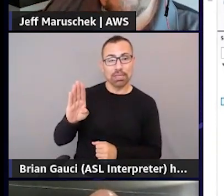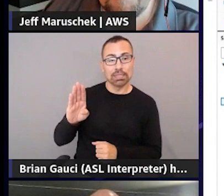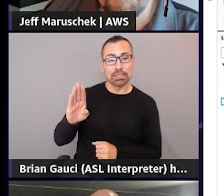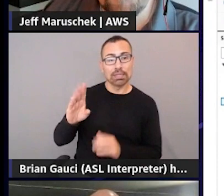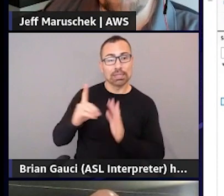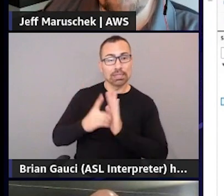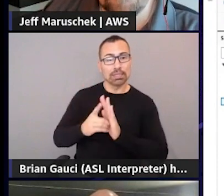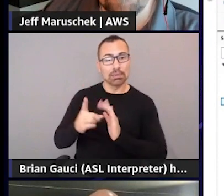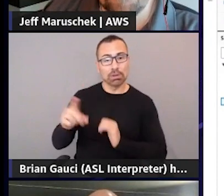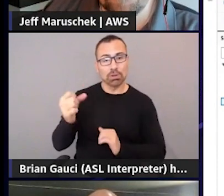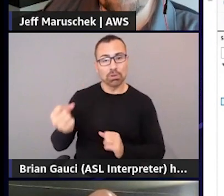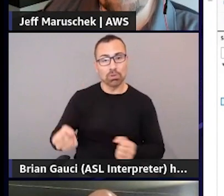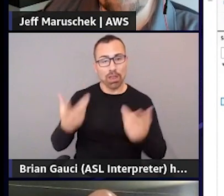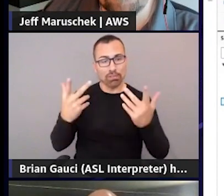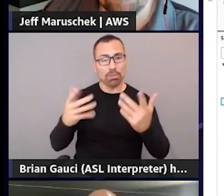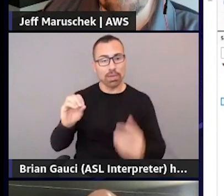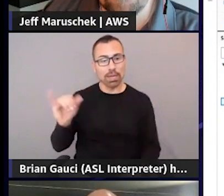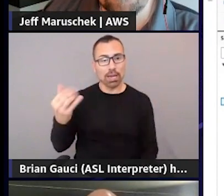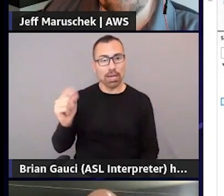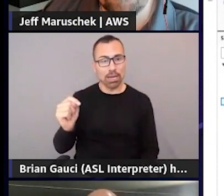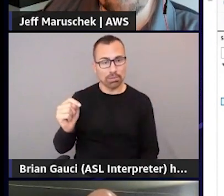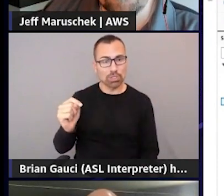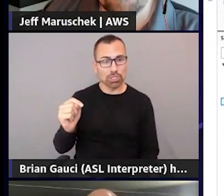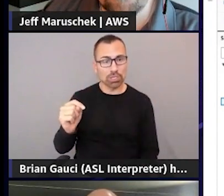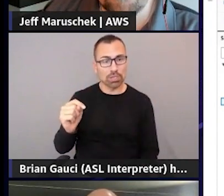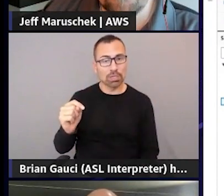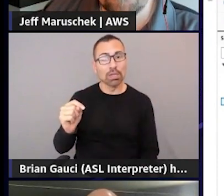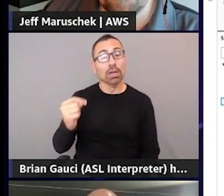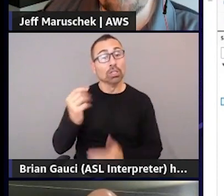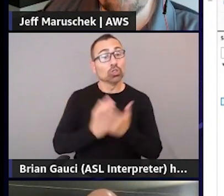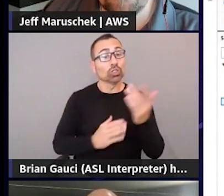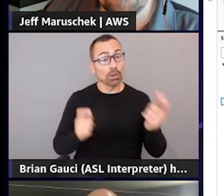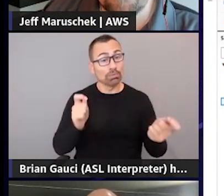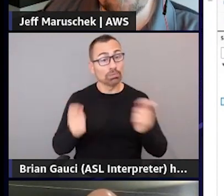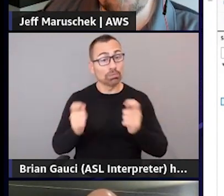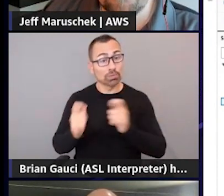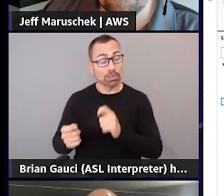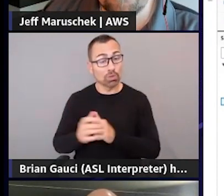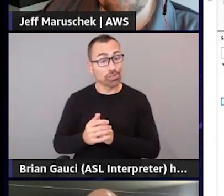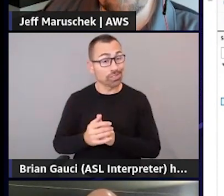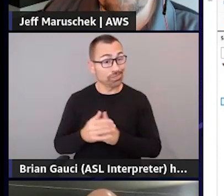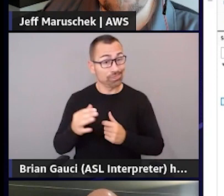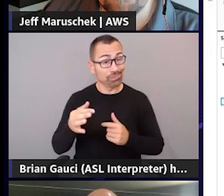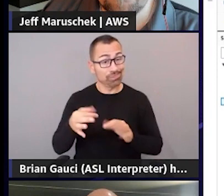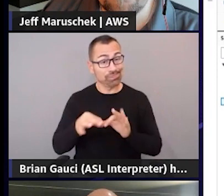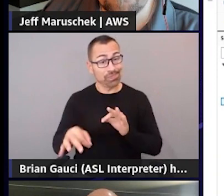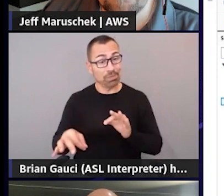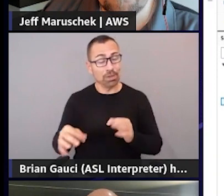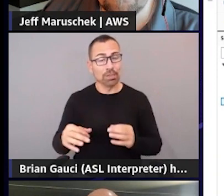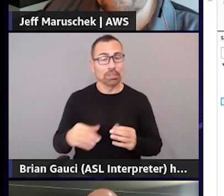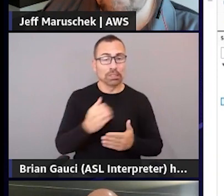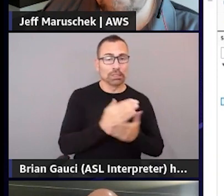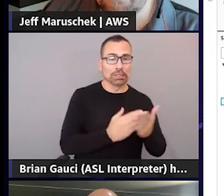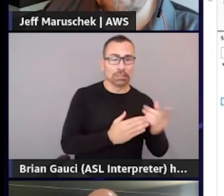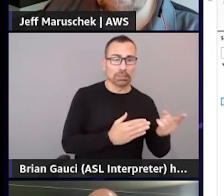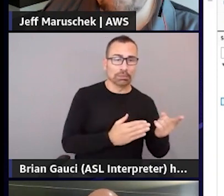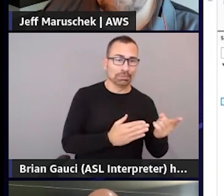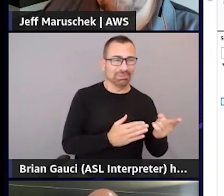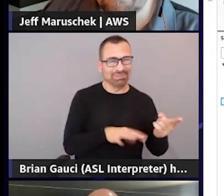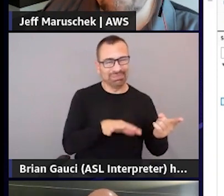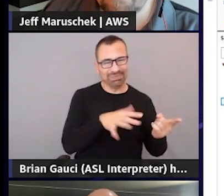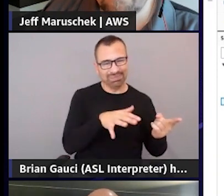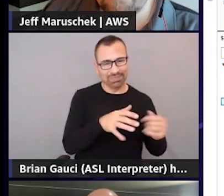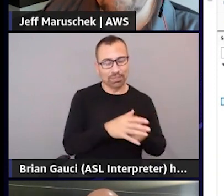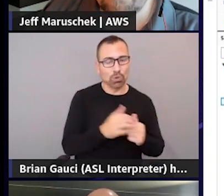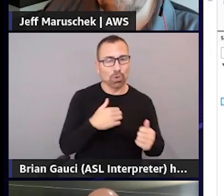of objects. Some of them have converted, no problem at all. Others, not so much. We've got a